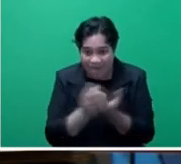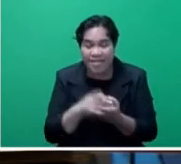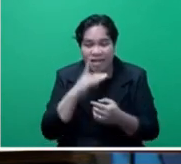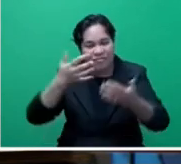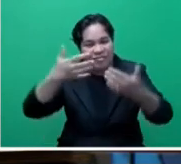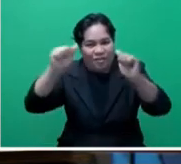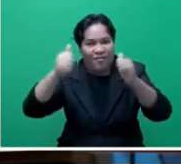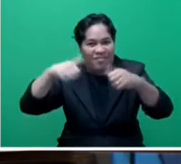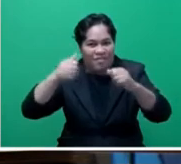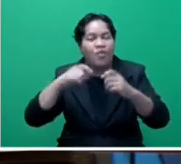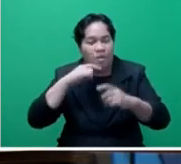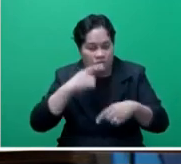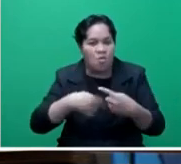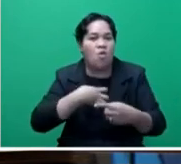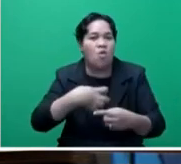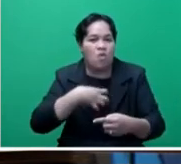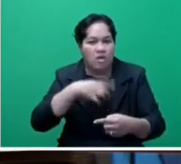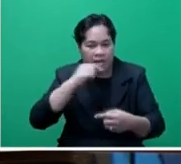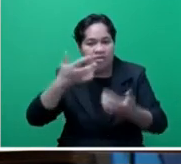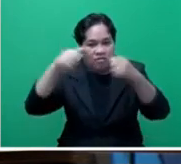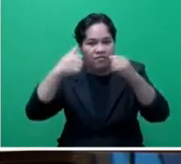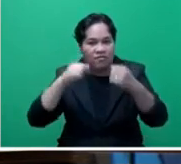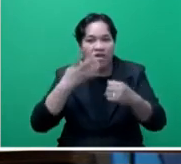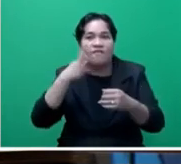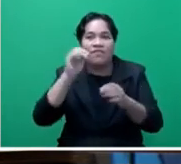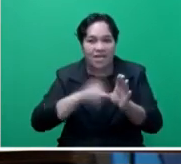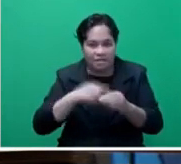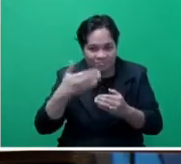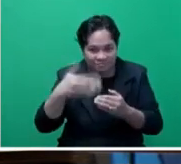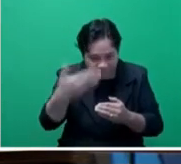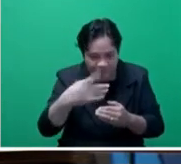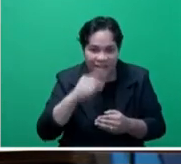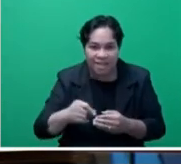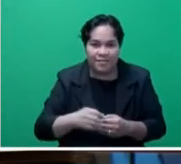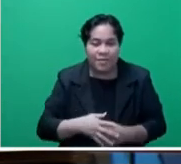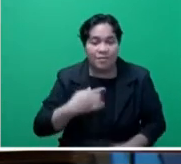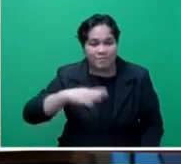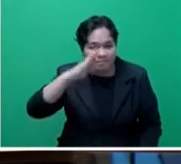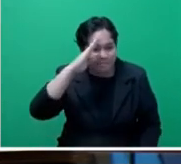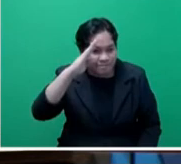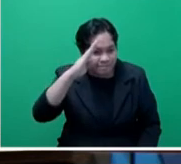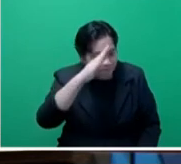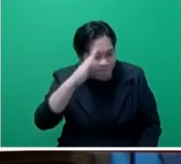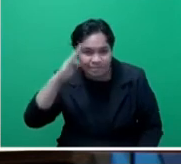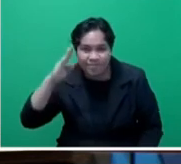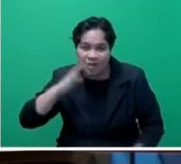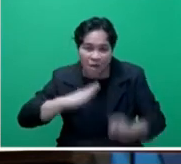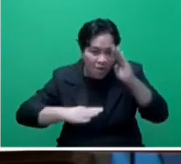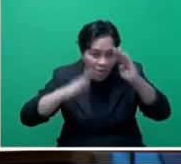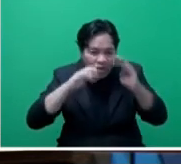and together we will do more great things in the next 50 years. I salute every Fijian for